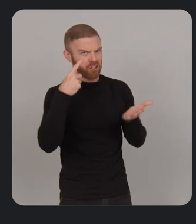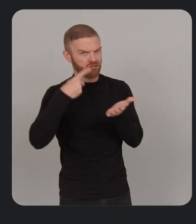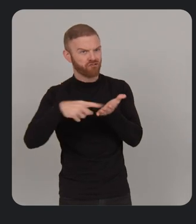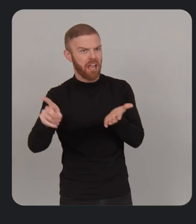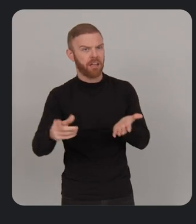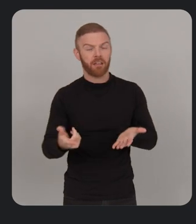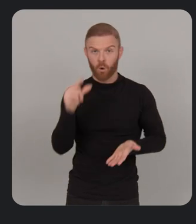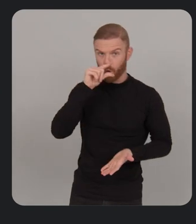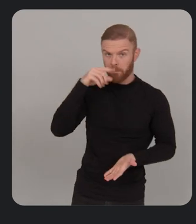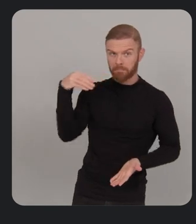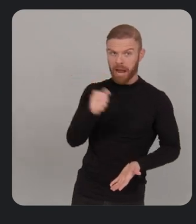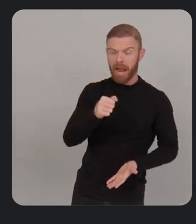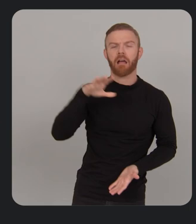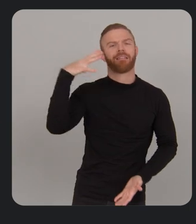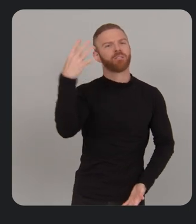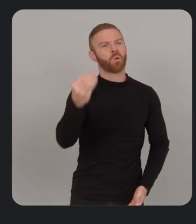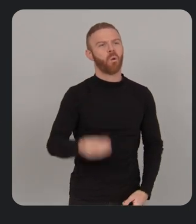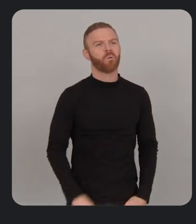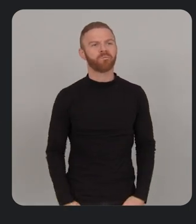Google paying? Let's go.